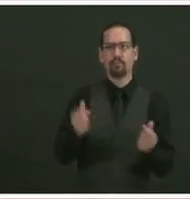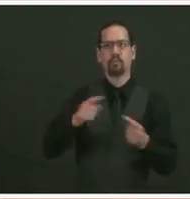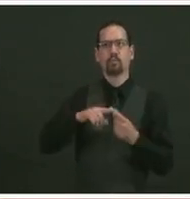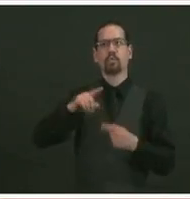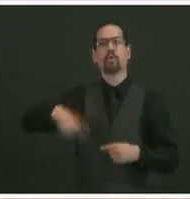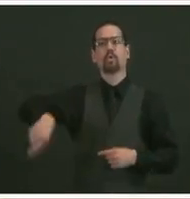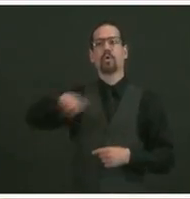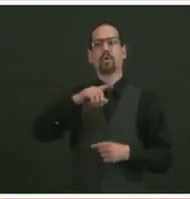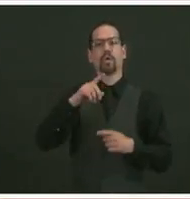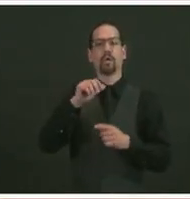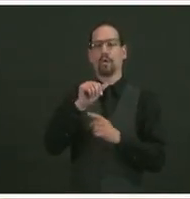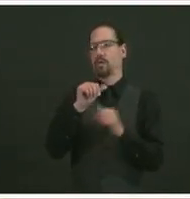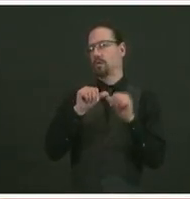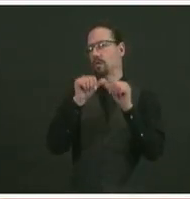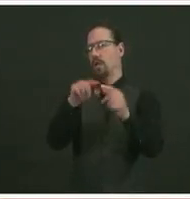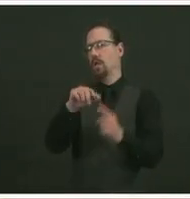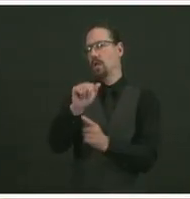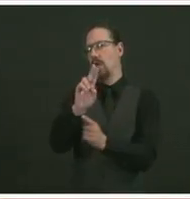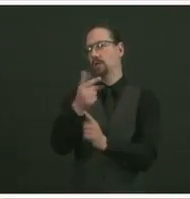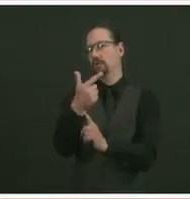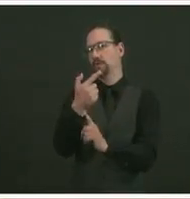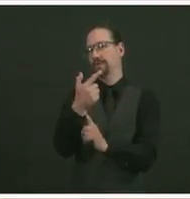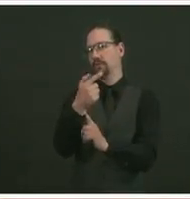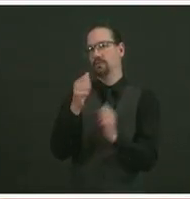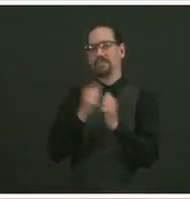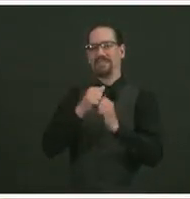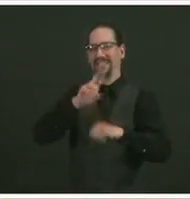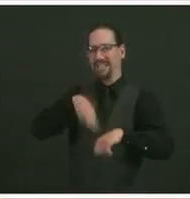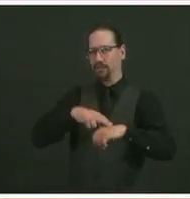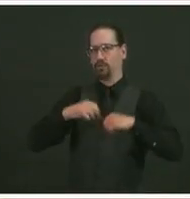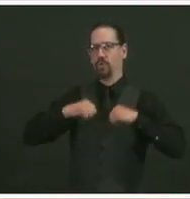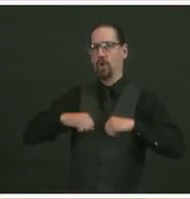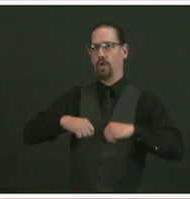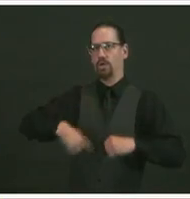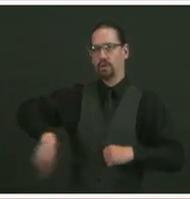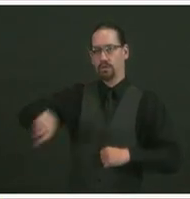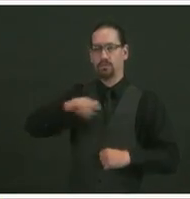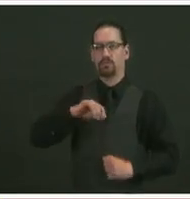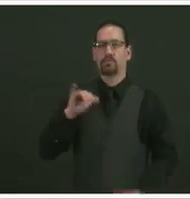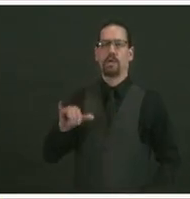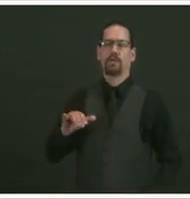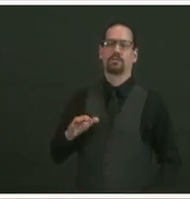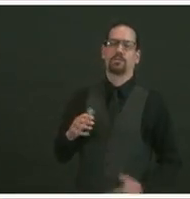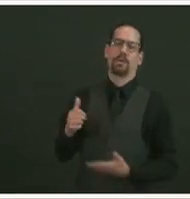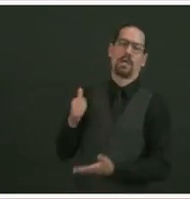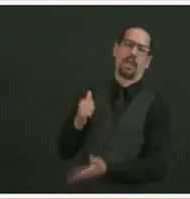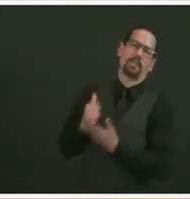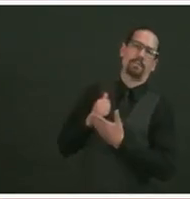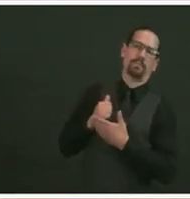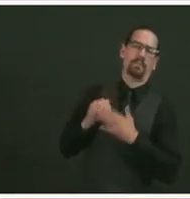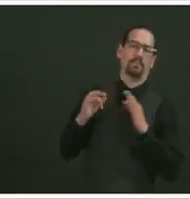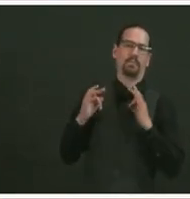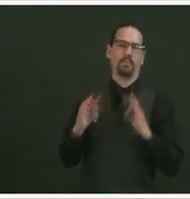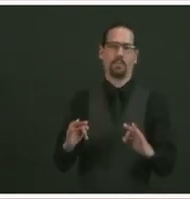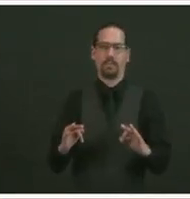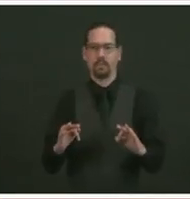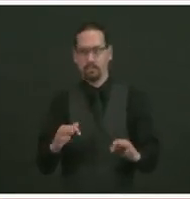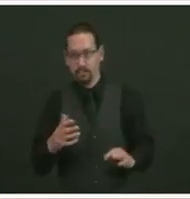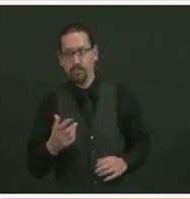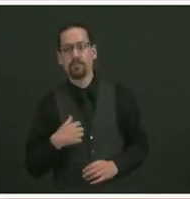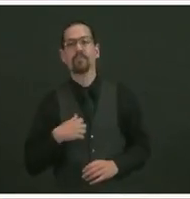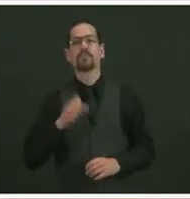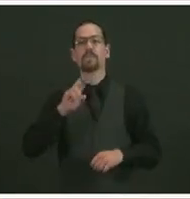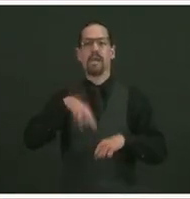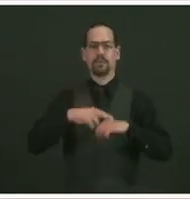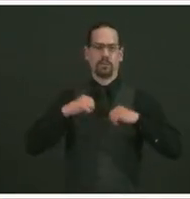is very welcome news. Right now we have over 1,000 Guard deployed in these dual missions. We definitely still need the